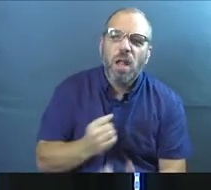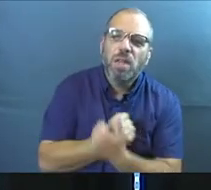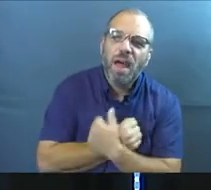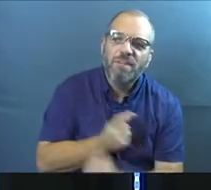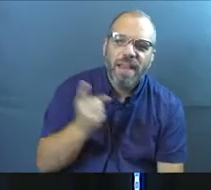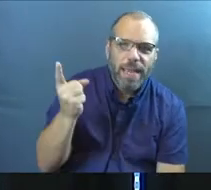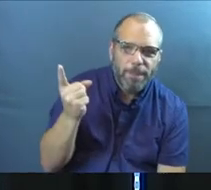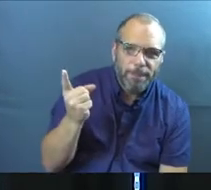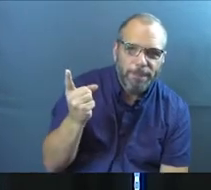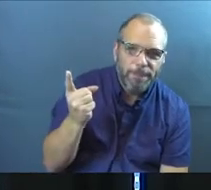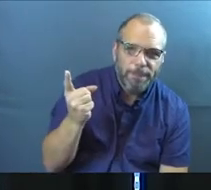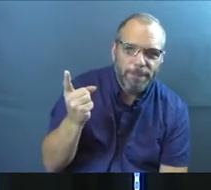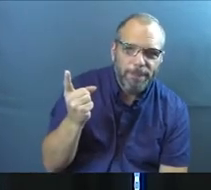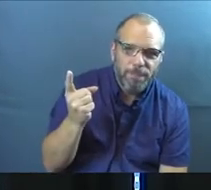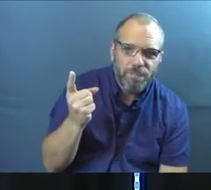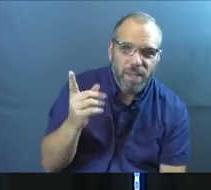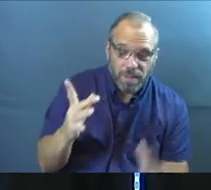him.